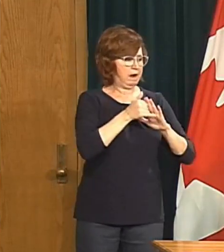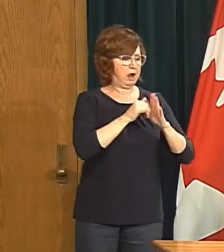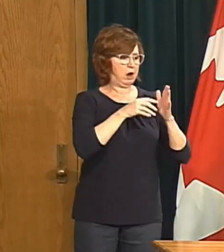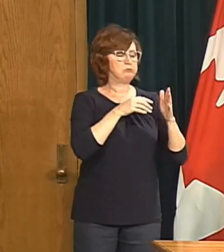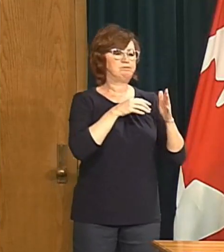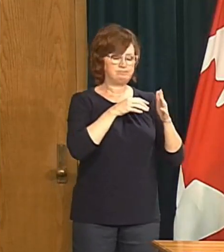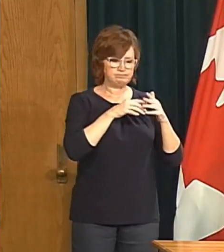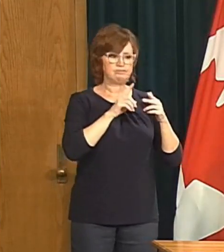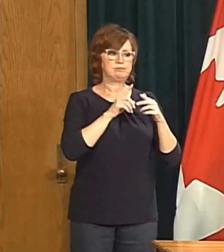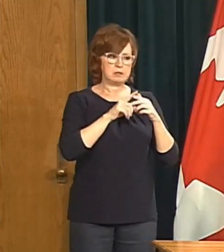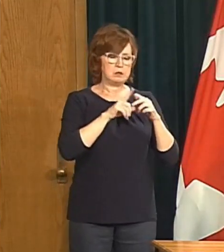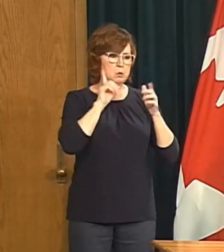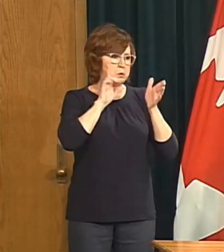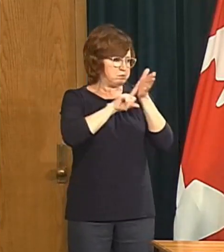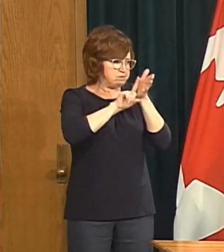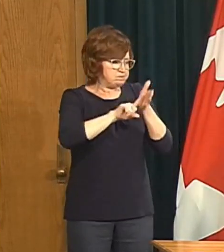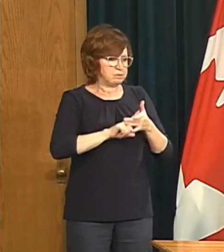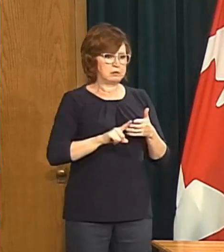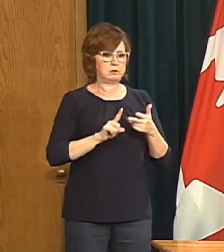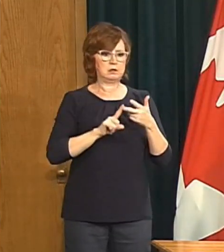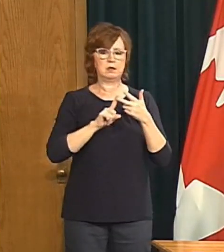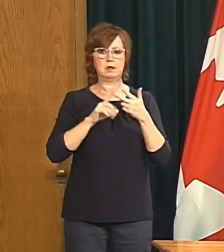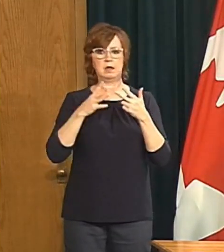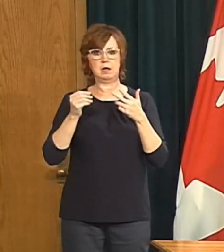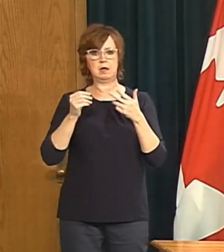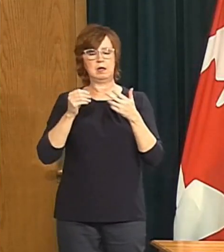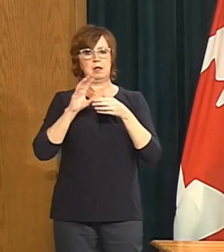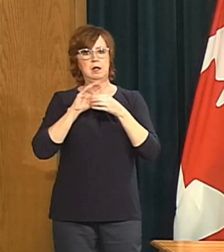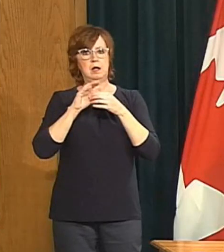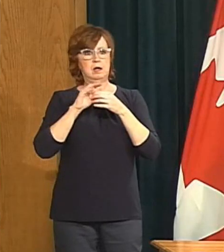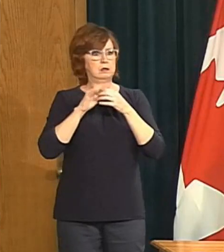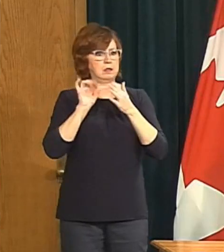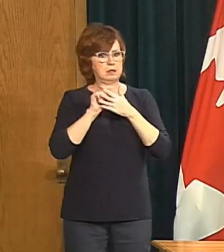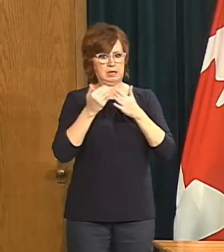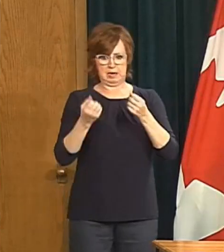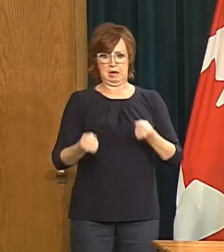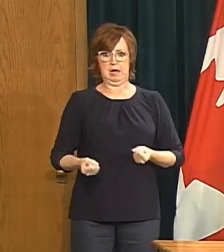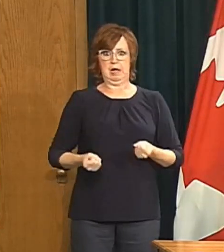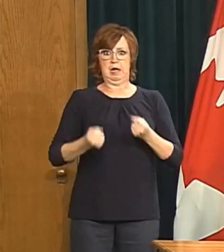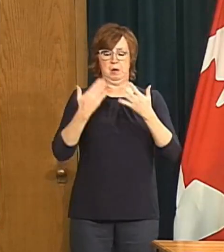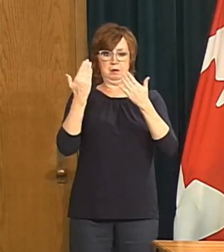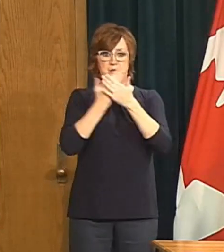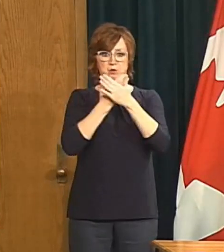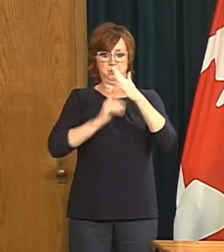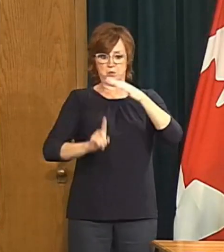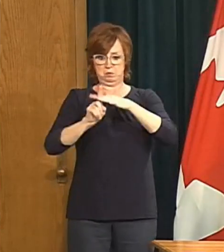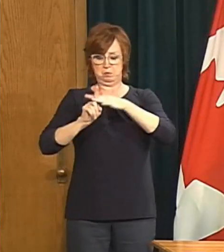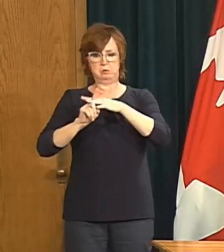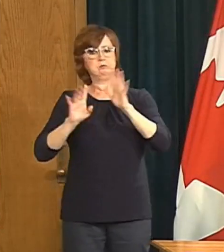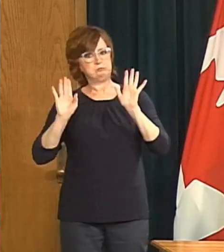an impactful piece as well. It is about managing the